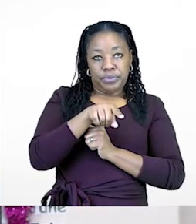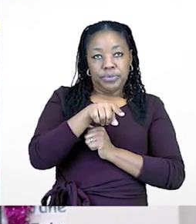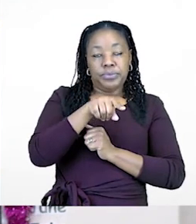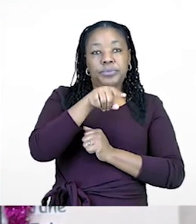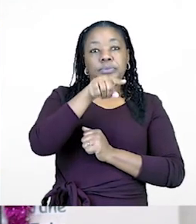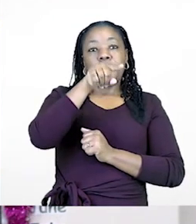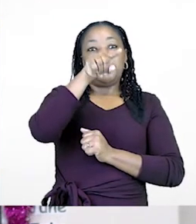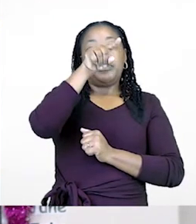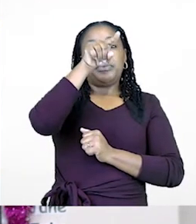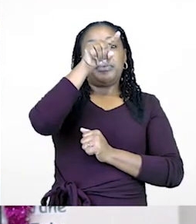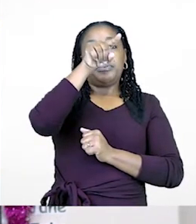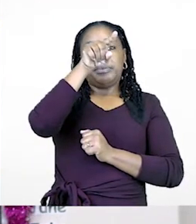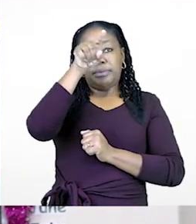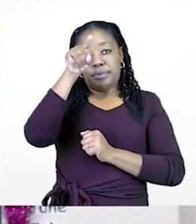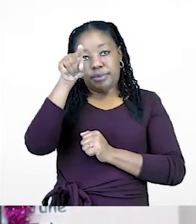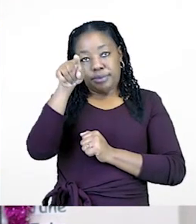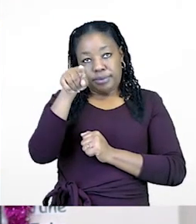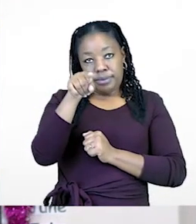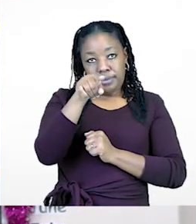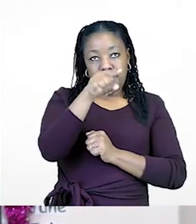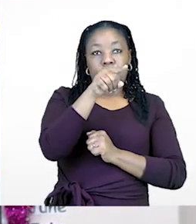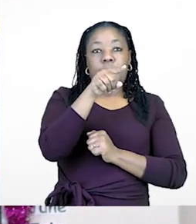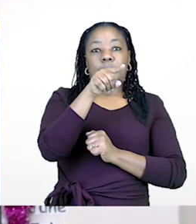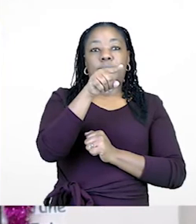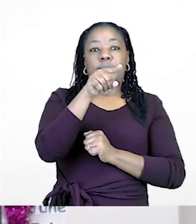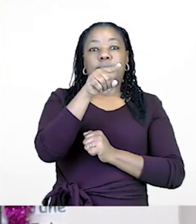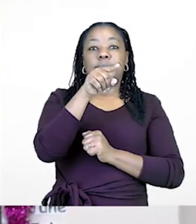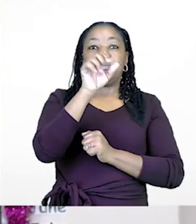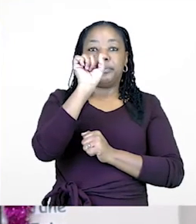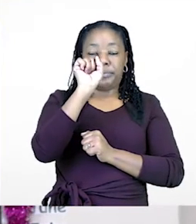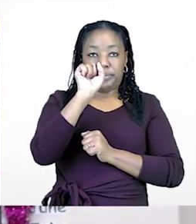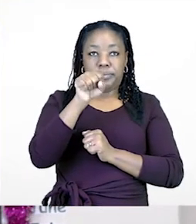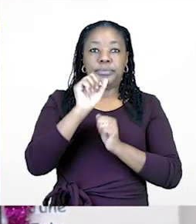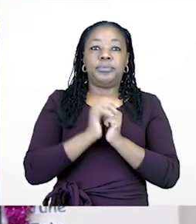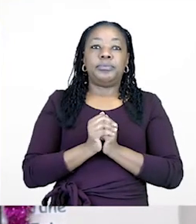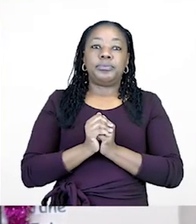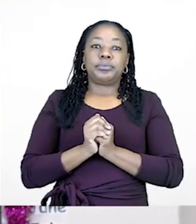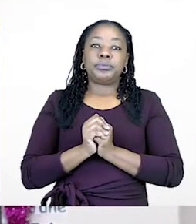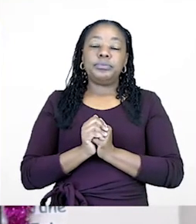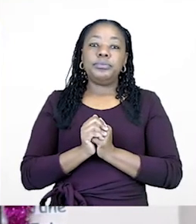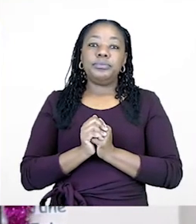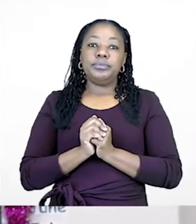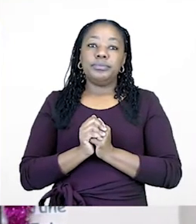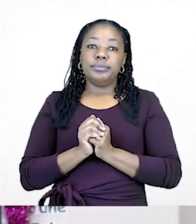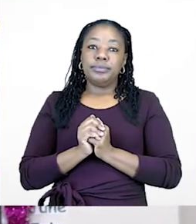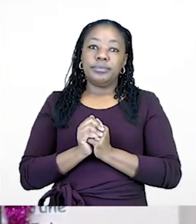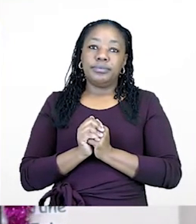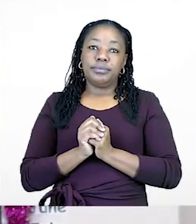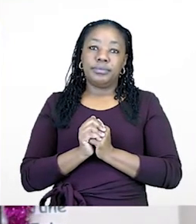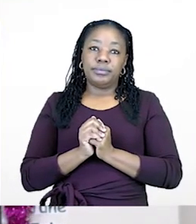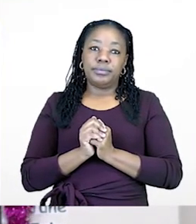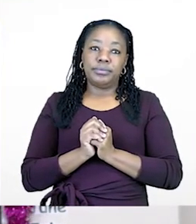down, up and round. It kind of looks like an upside